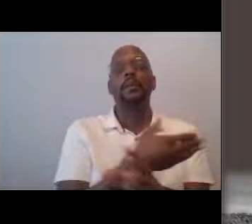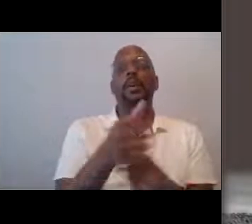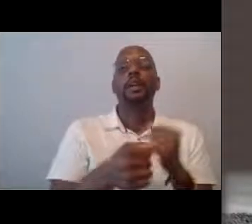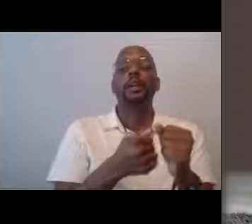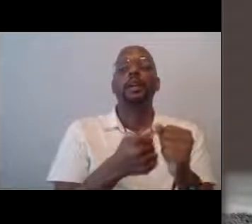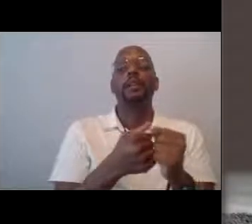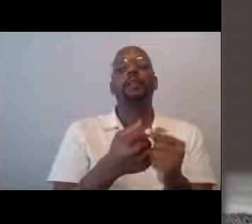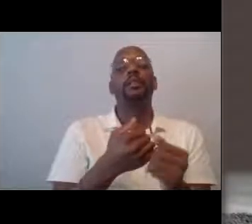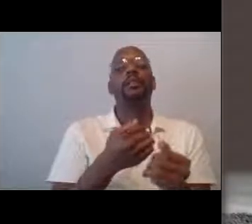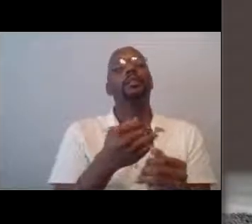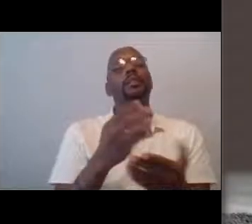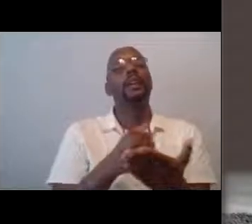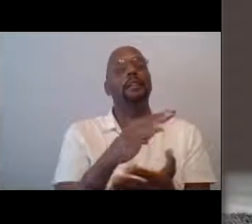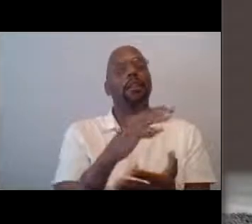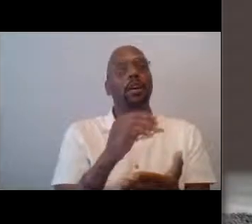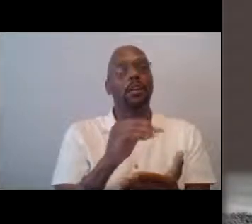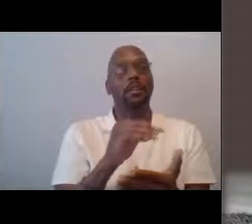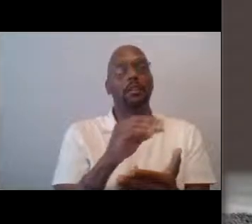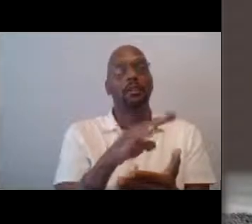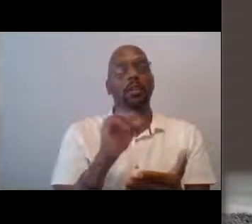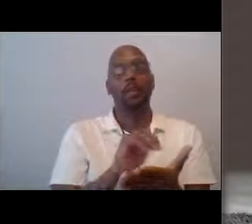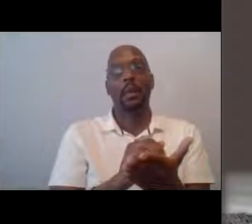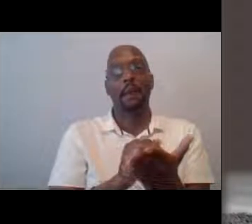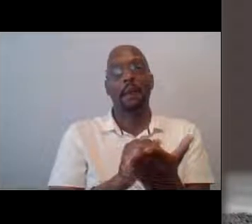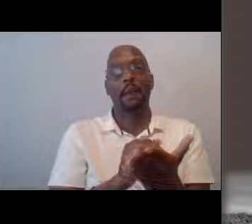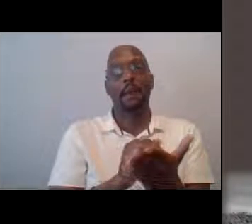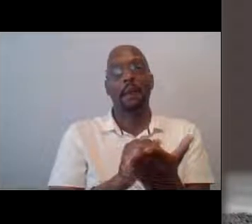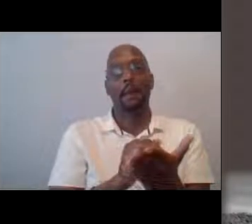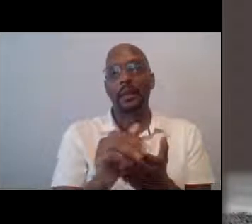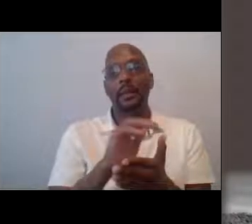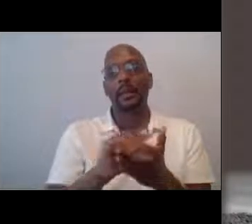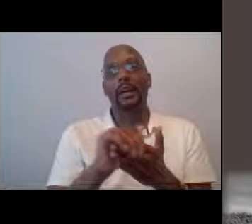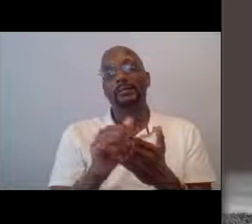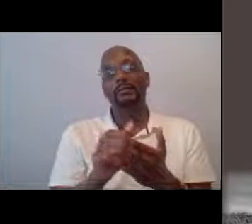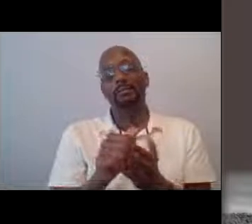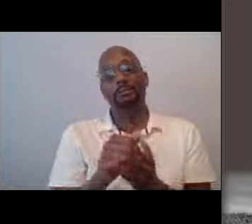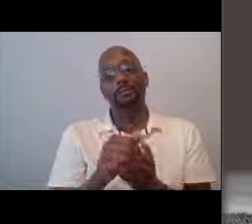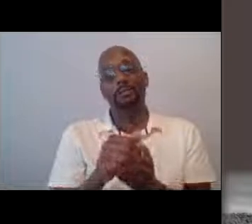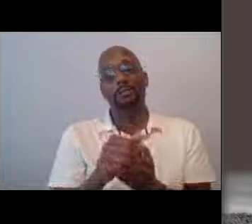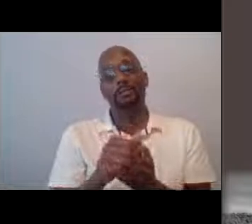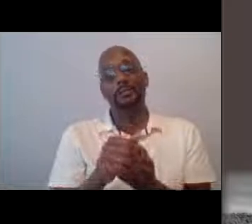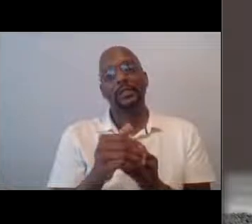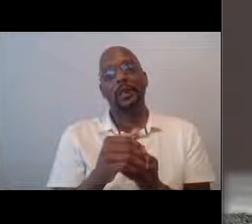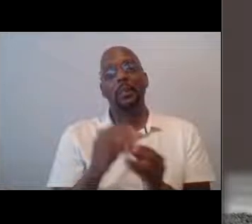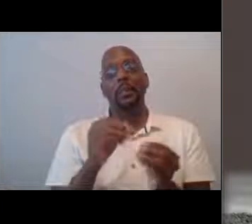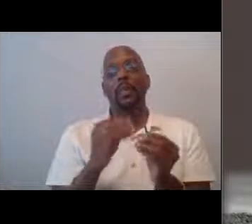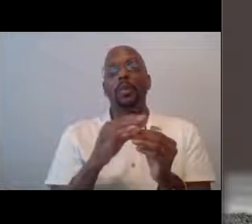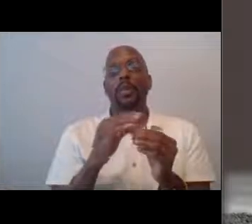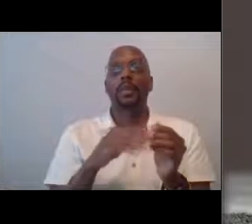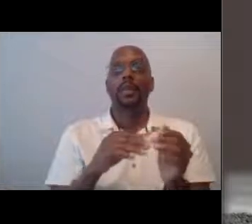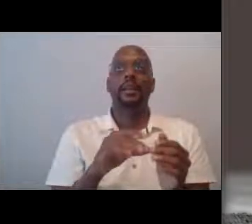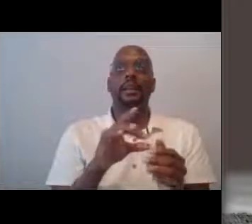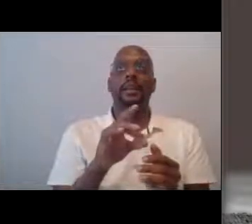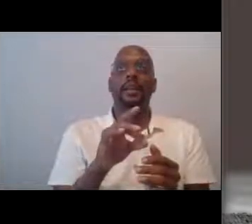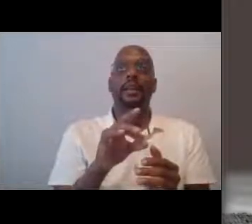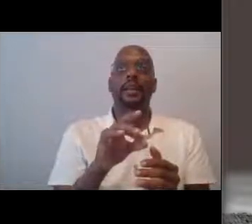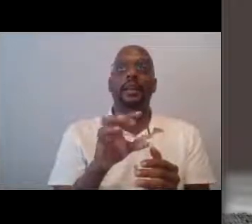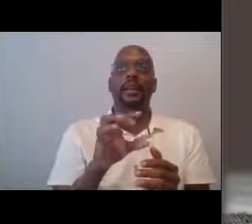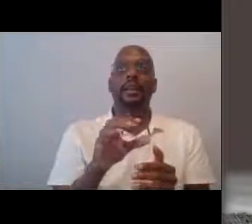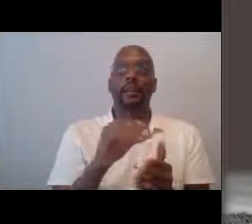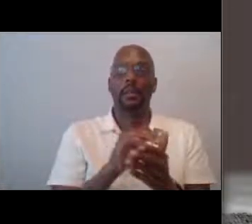so more than 280 million than previous year. I think the next closest state was